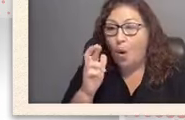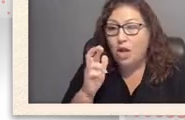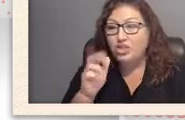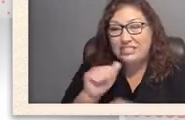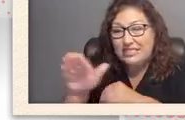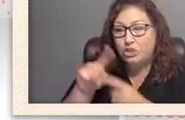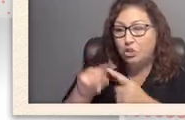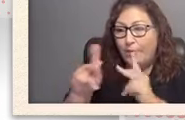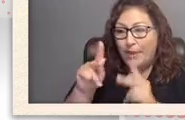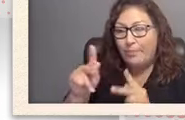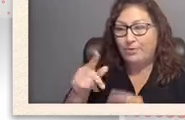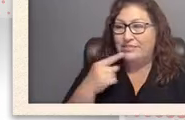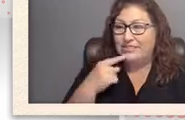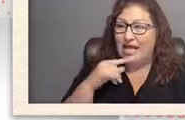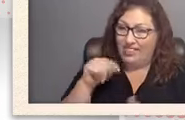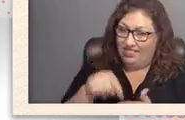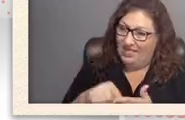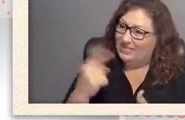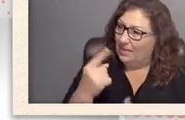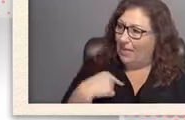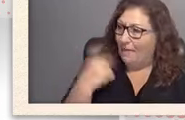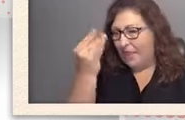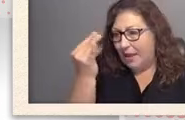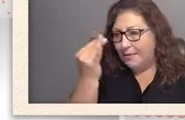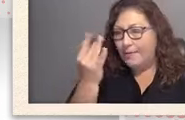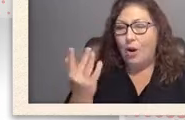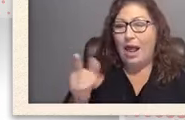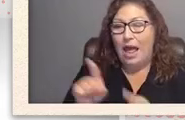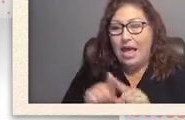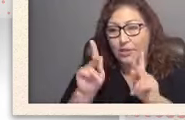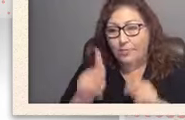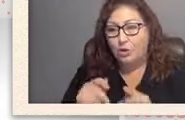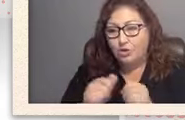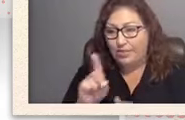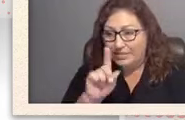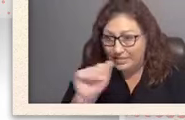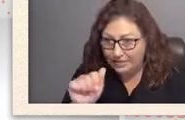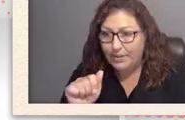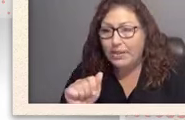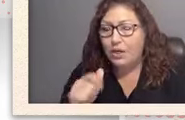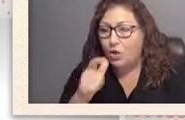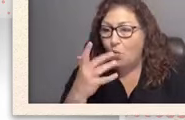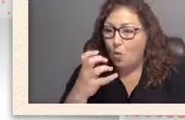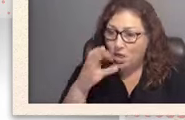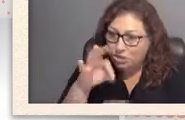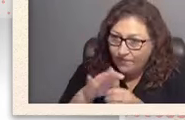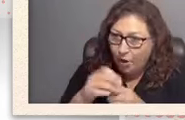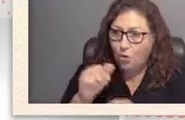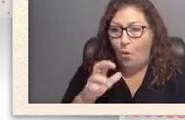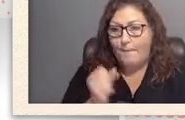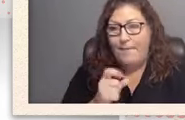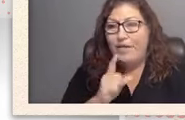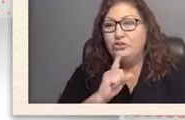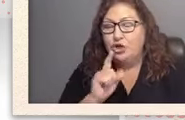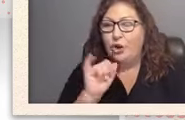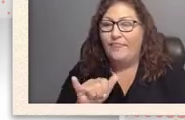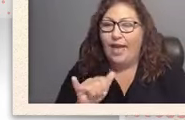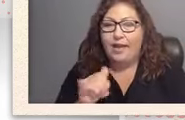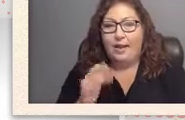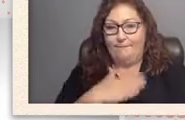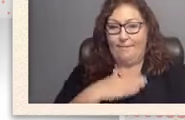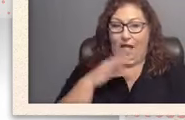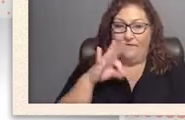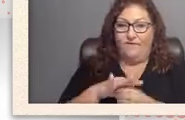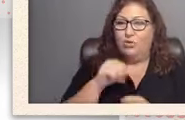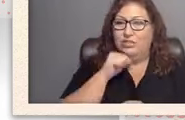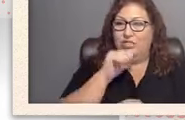hey, this is something I'm thinking about, you know, as a person with a disability who wants to vote or wants to make sure that like my vote isn't